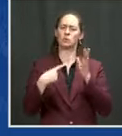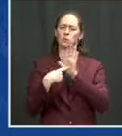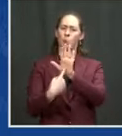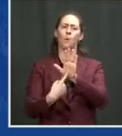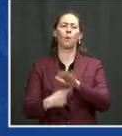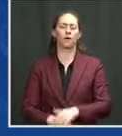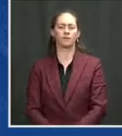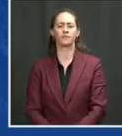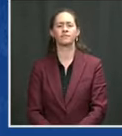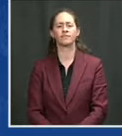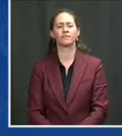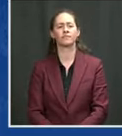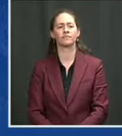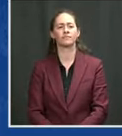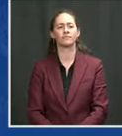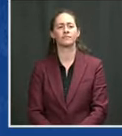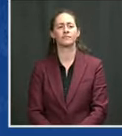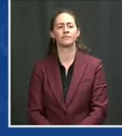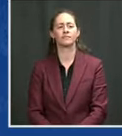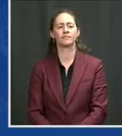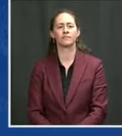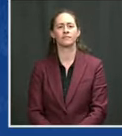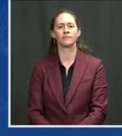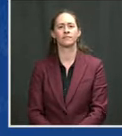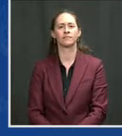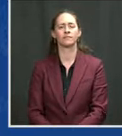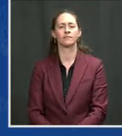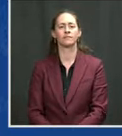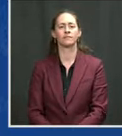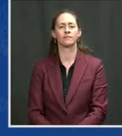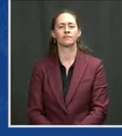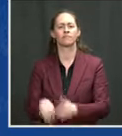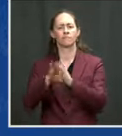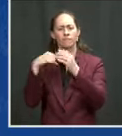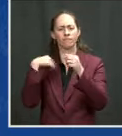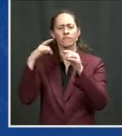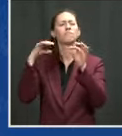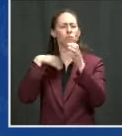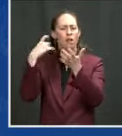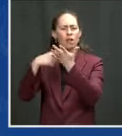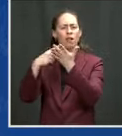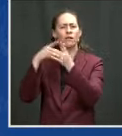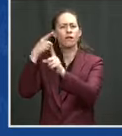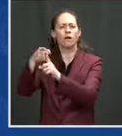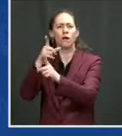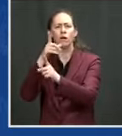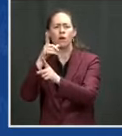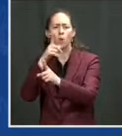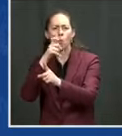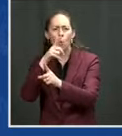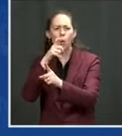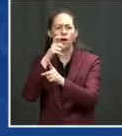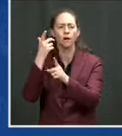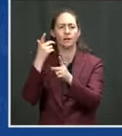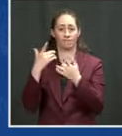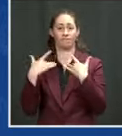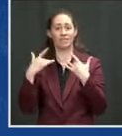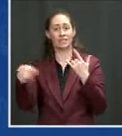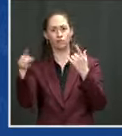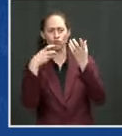important of all. Through our research, it became clear that people trust their family doctors, their local community leaders and church leaders,